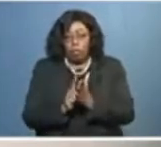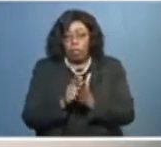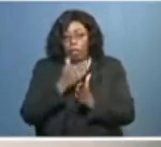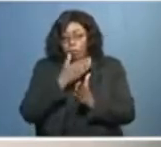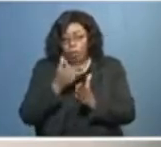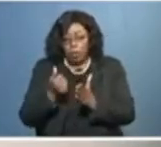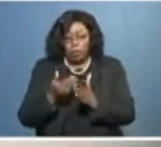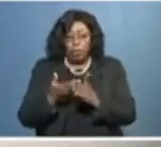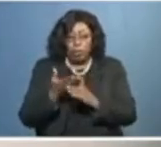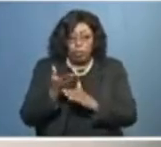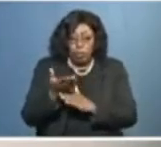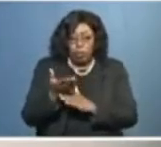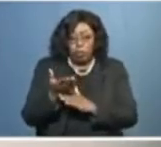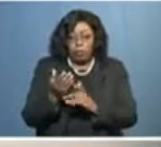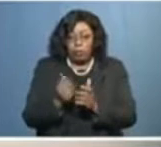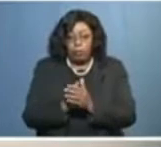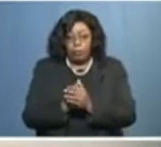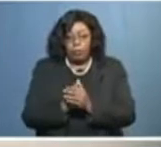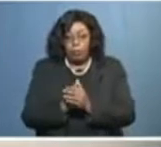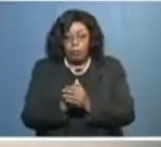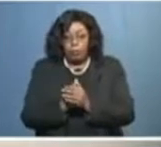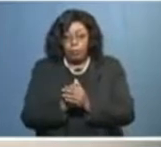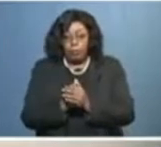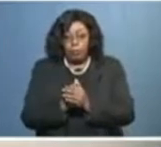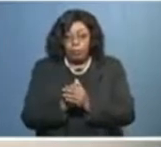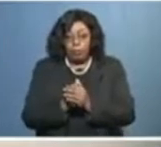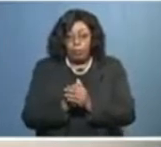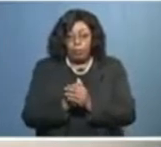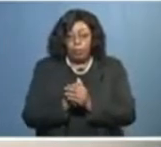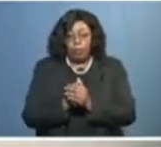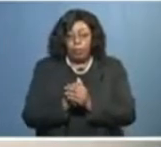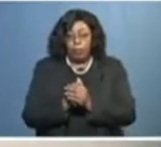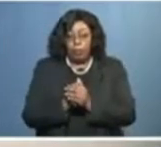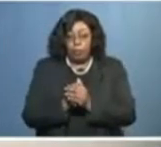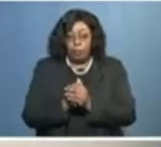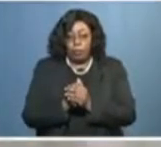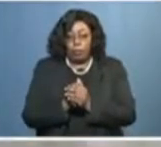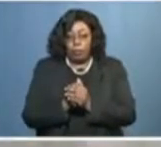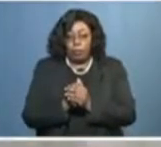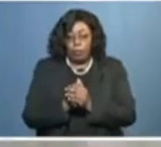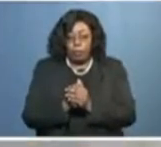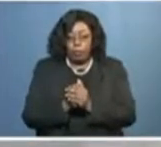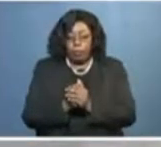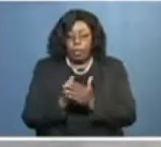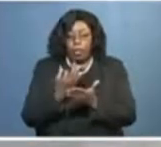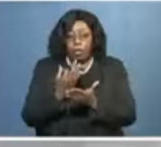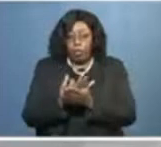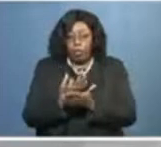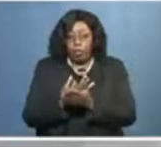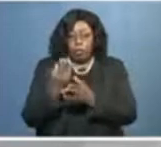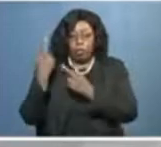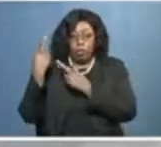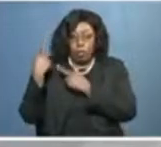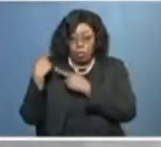but ease of administration and ability to govern effectively on that bill. On the Fiscal Responsibility and Public